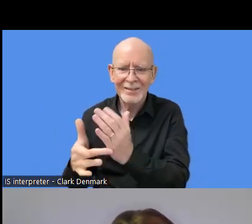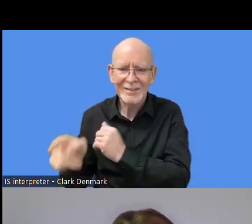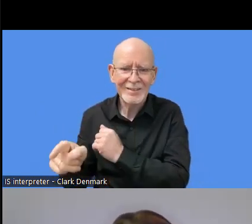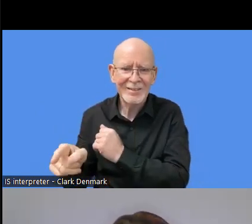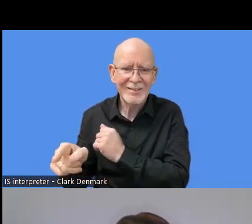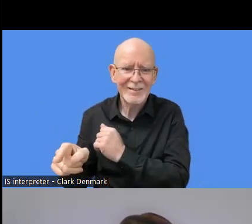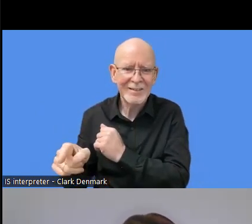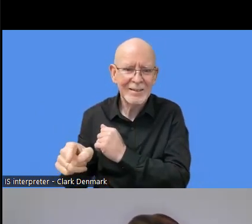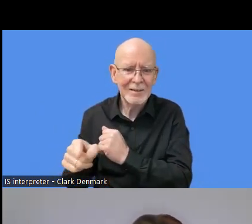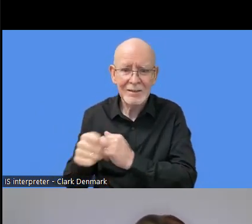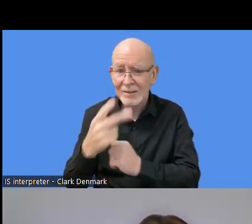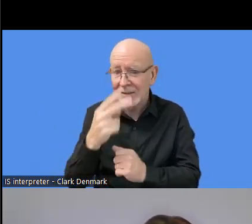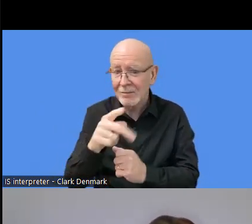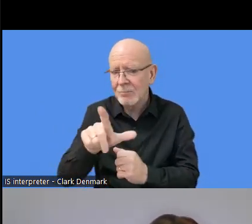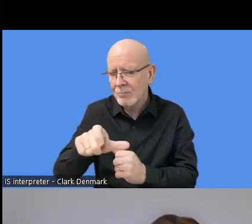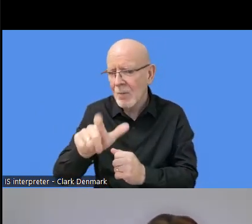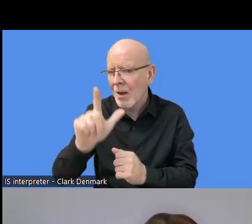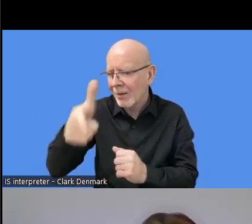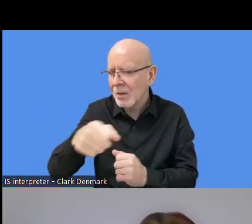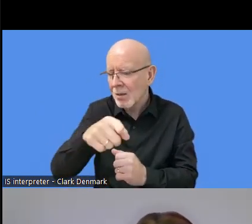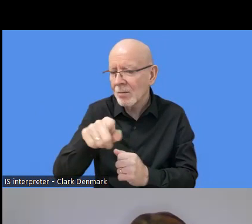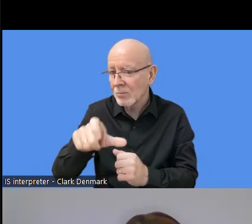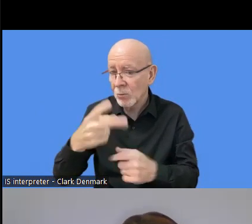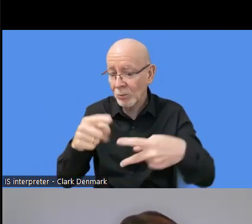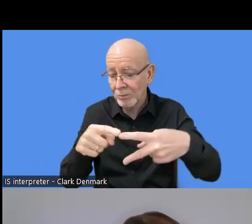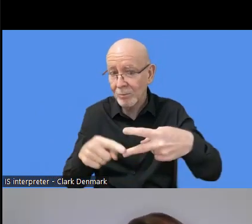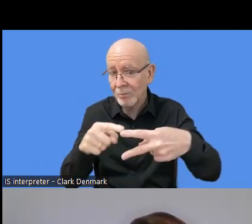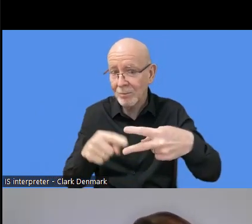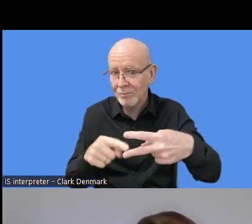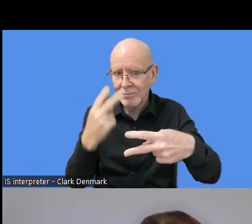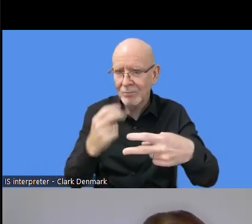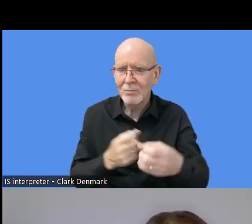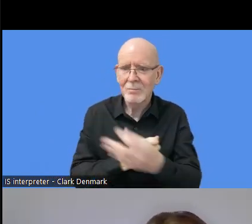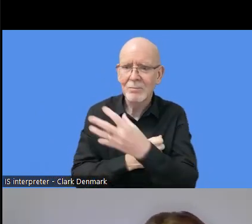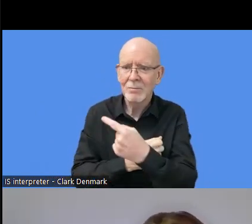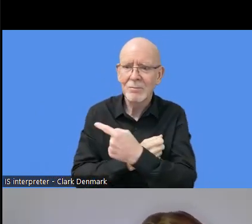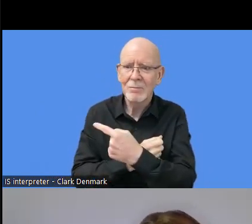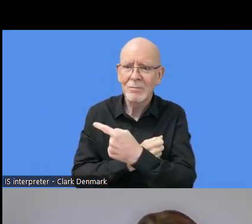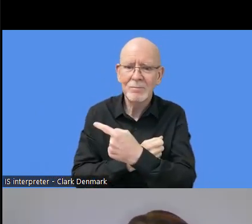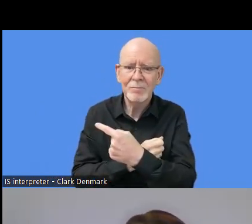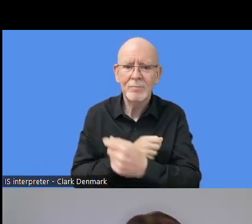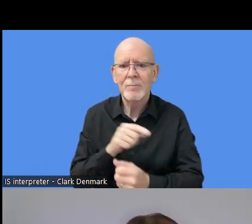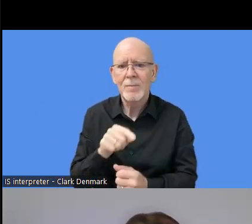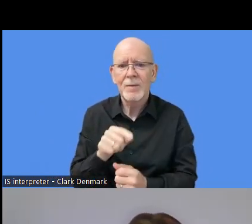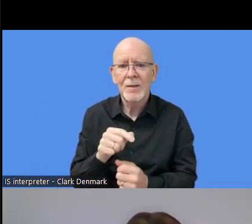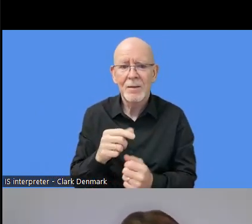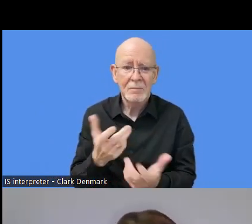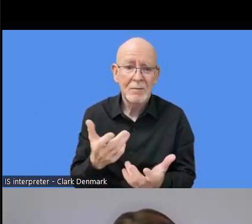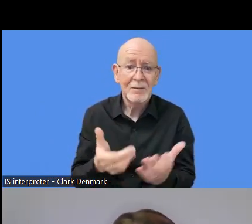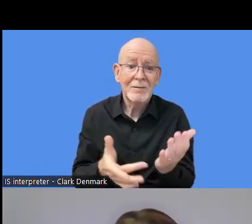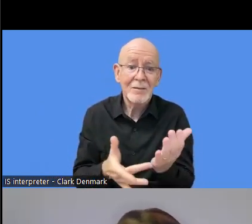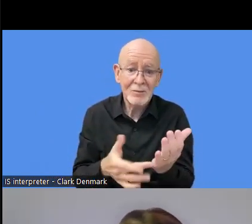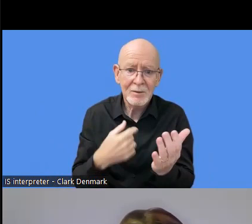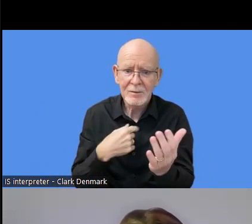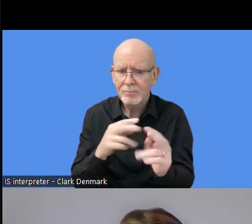looking for. In the next slides, I will give you some examples for nominations, programs that we are